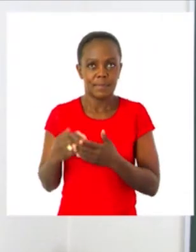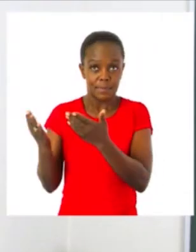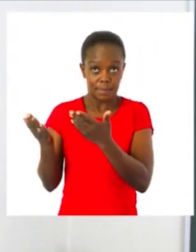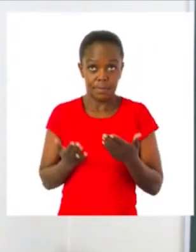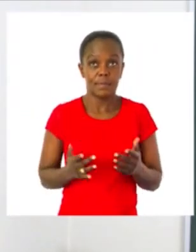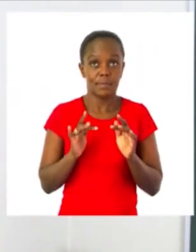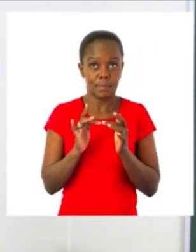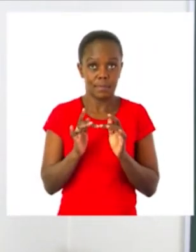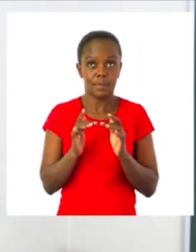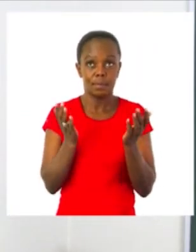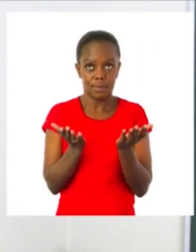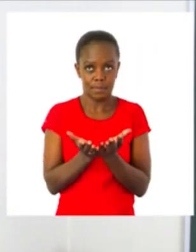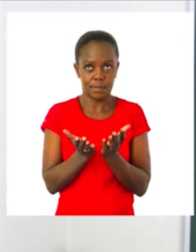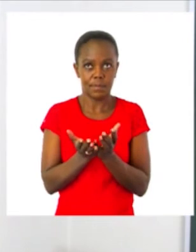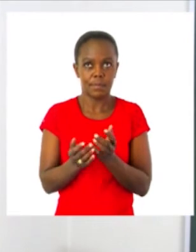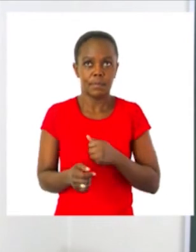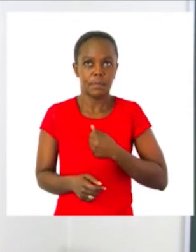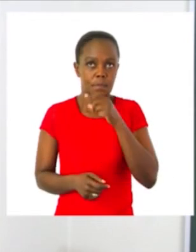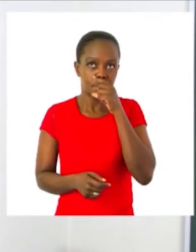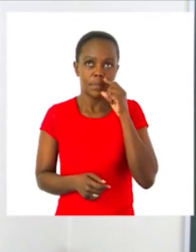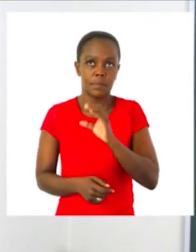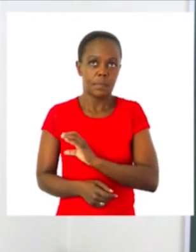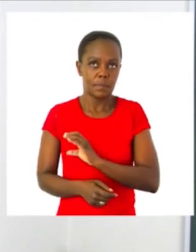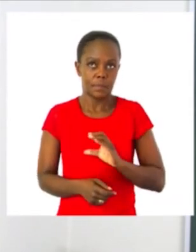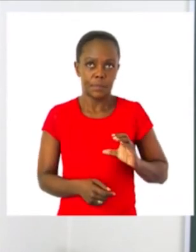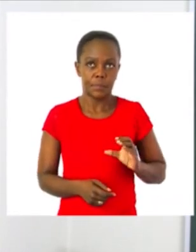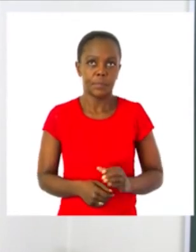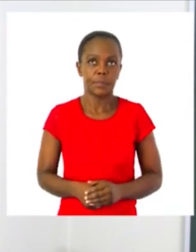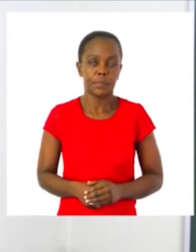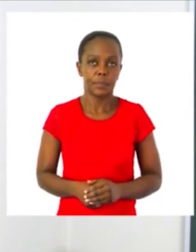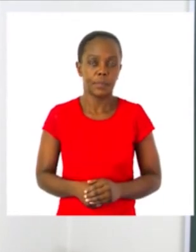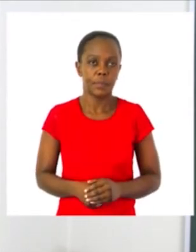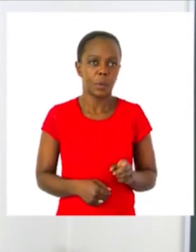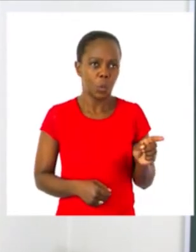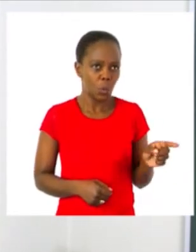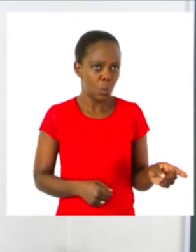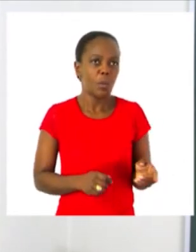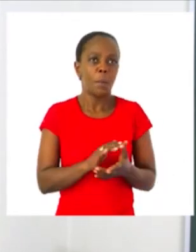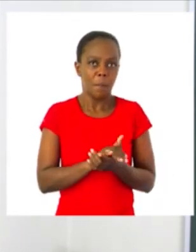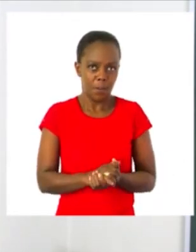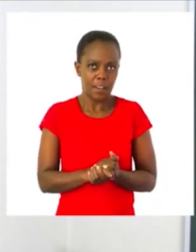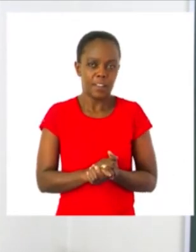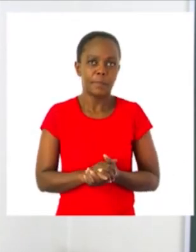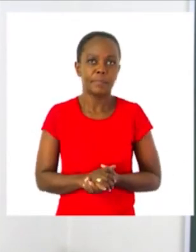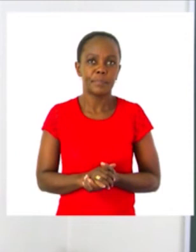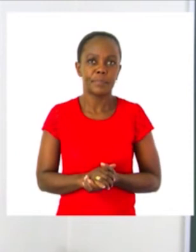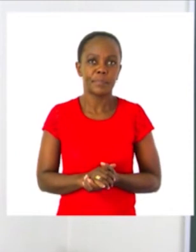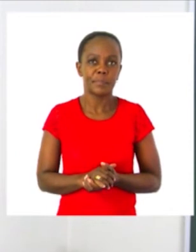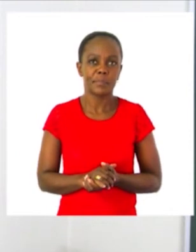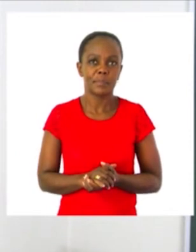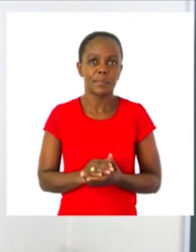Welcome to MyZone Online School. My name is Teacher Louisa. I'm not here alone. I'm here with my friend.